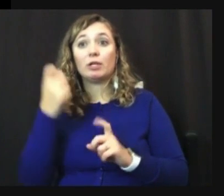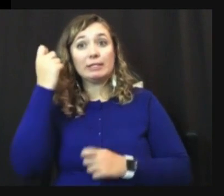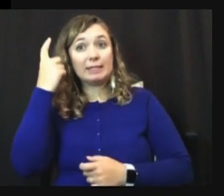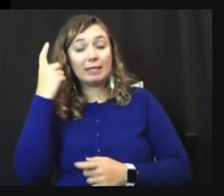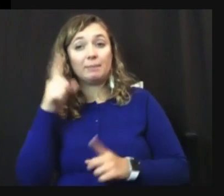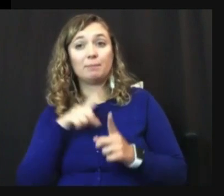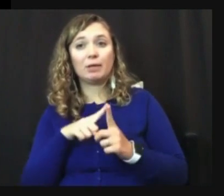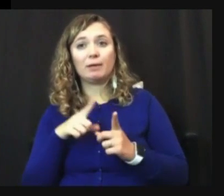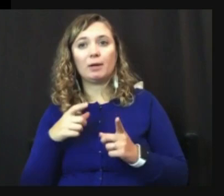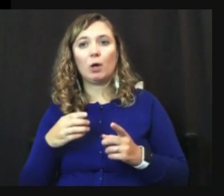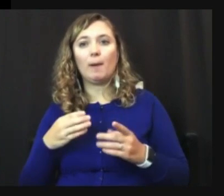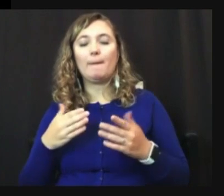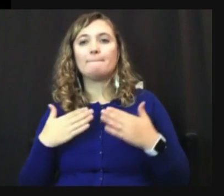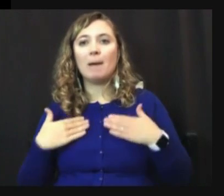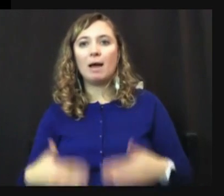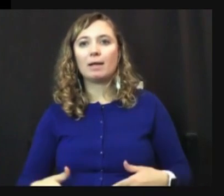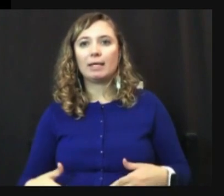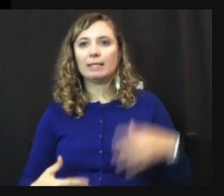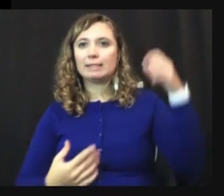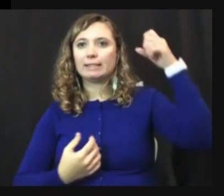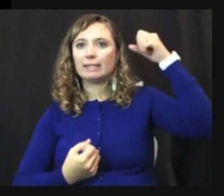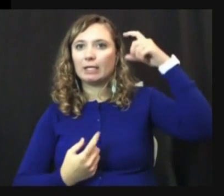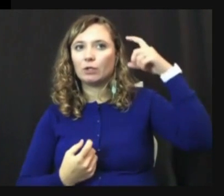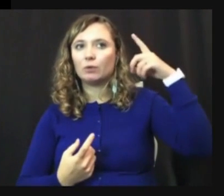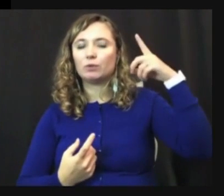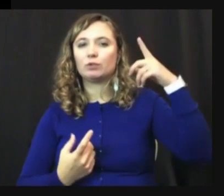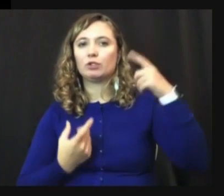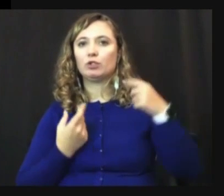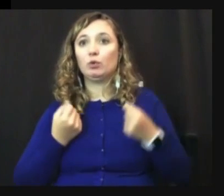to communicate that.